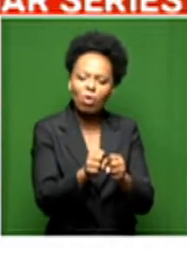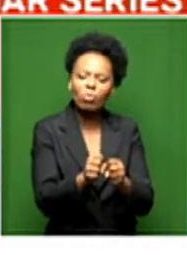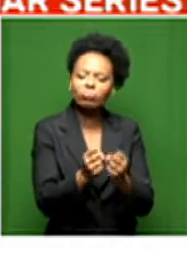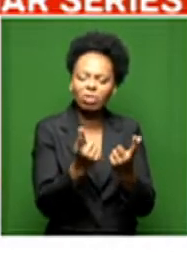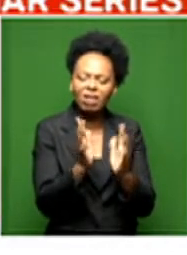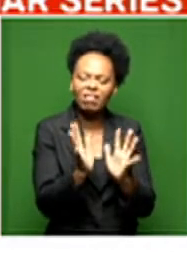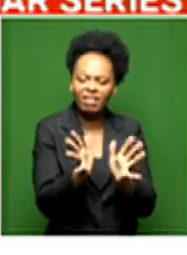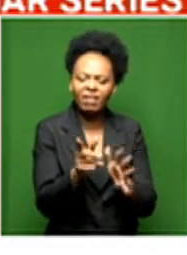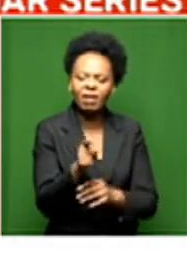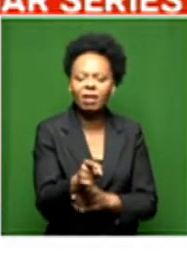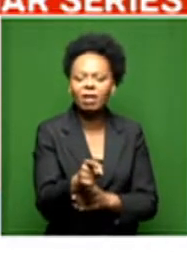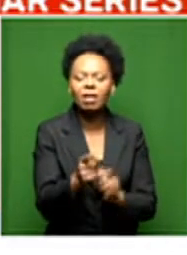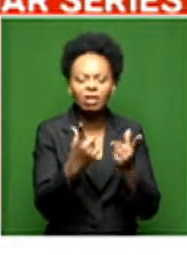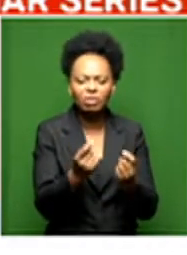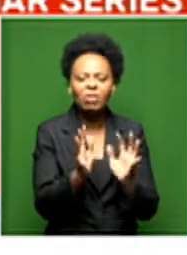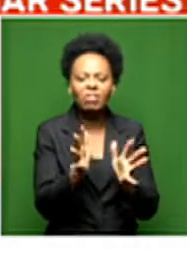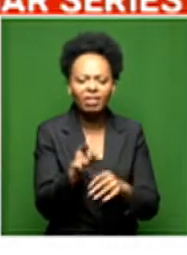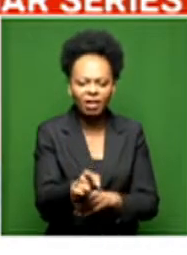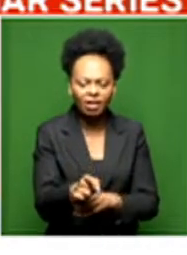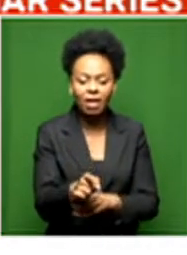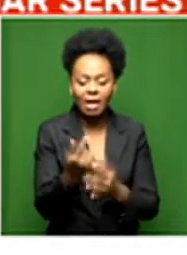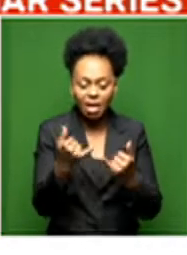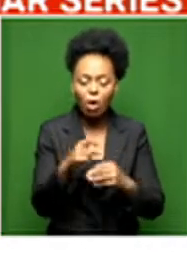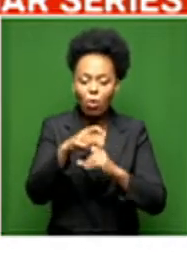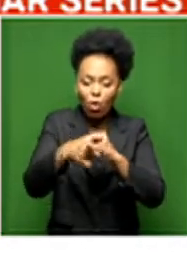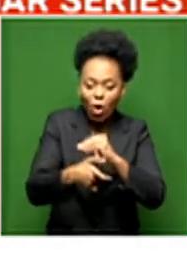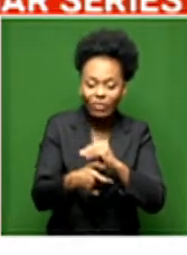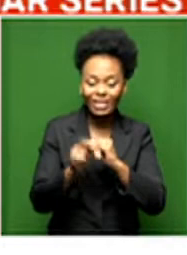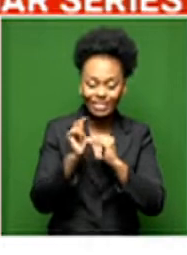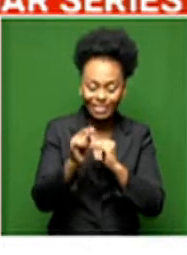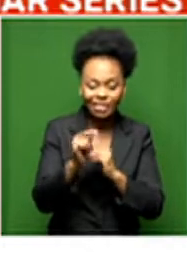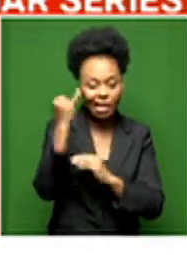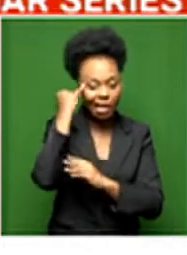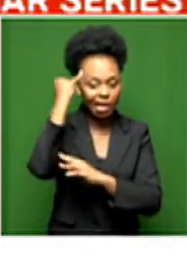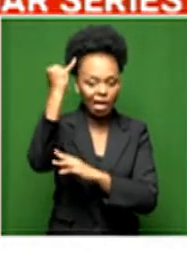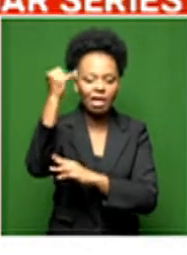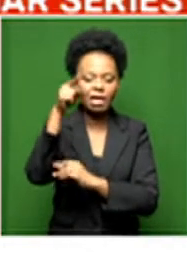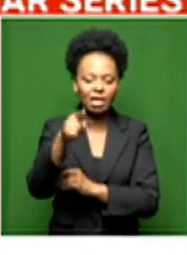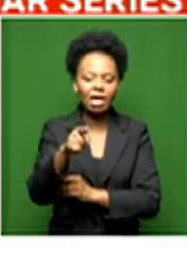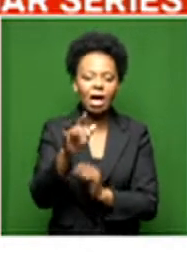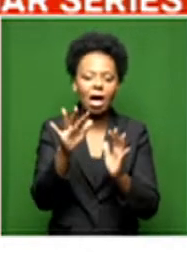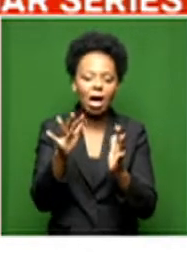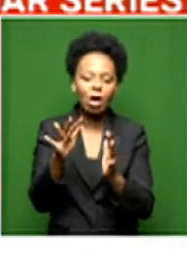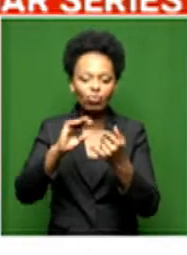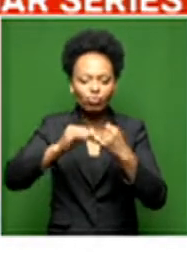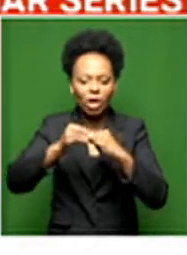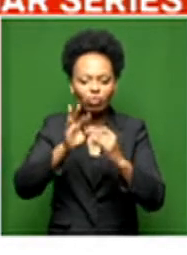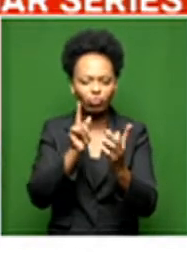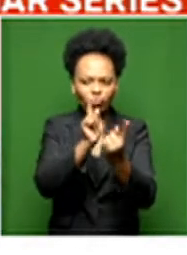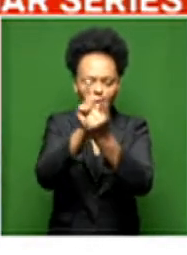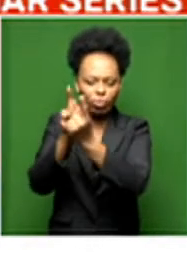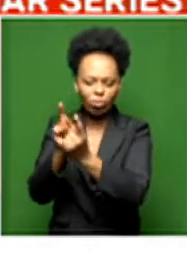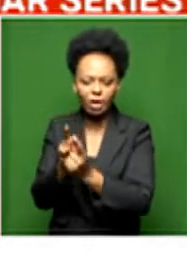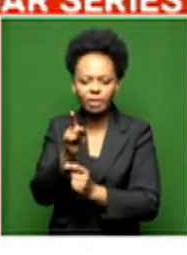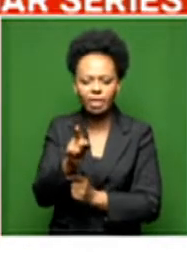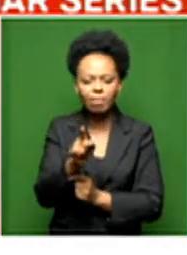and we are hosting this conference, and this is part of the strategy of reaching out to the society, and